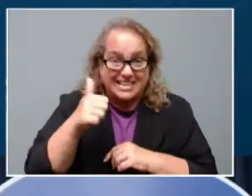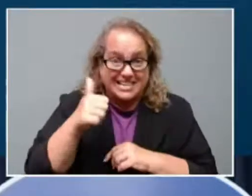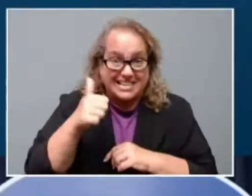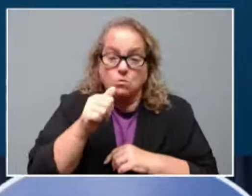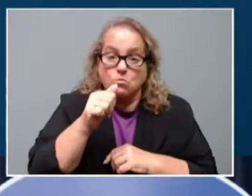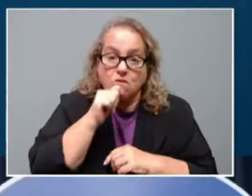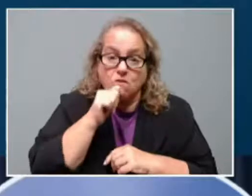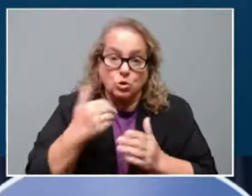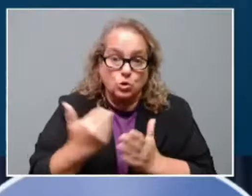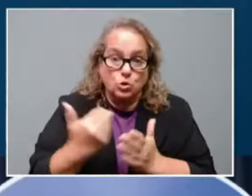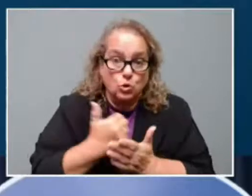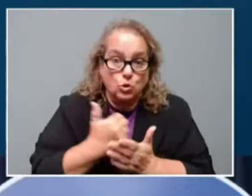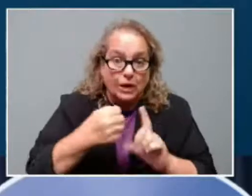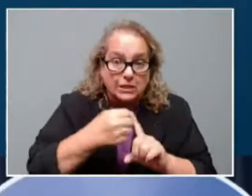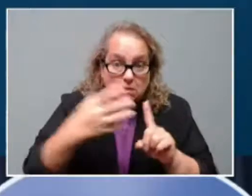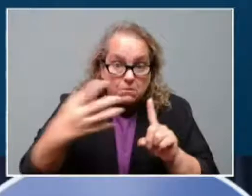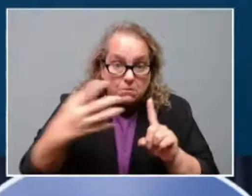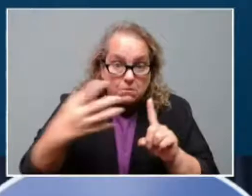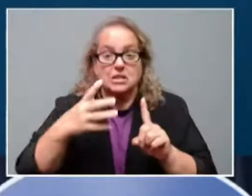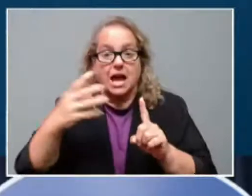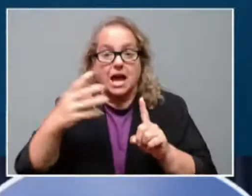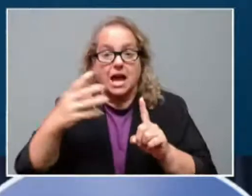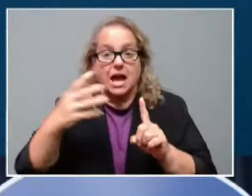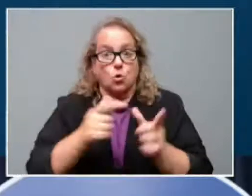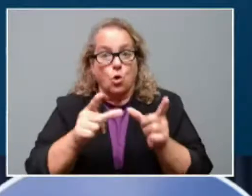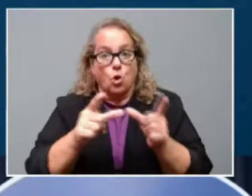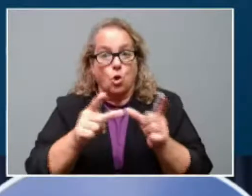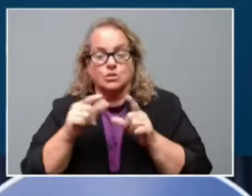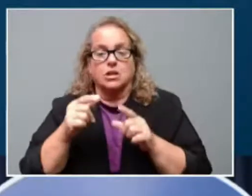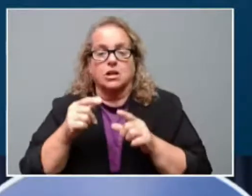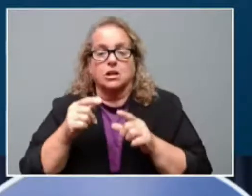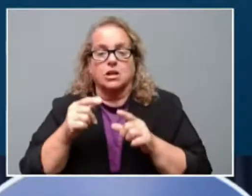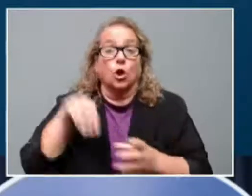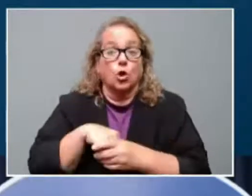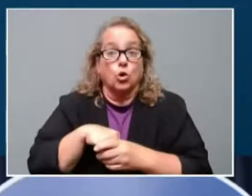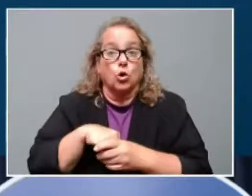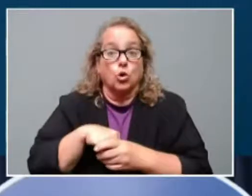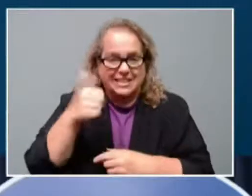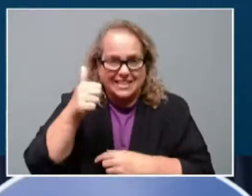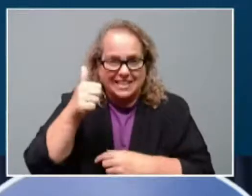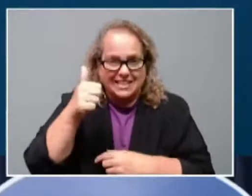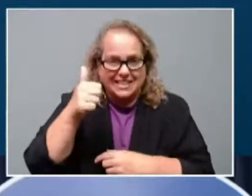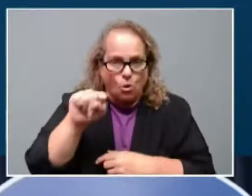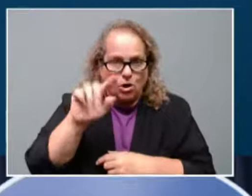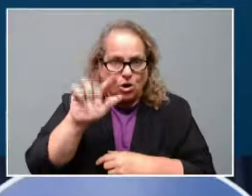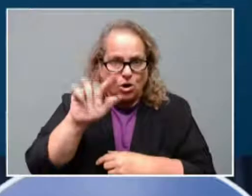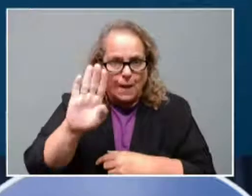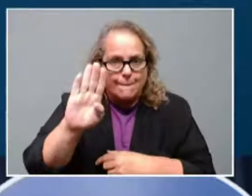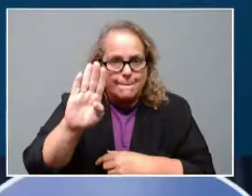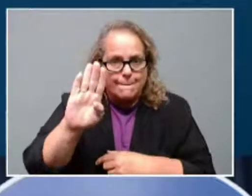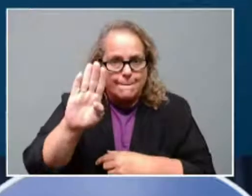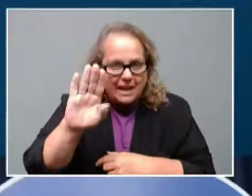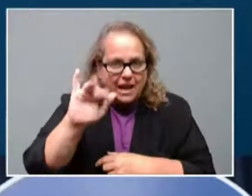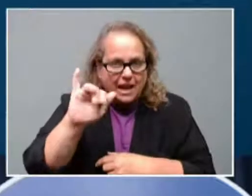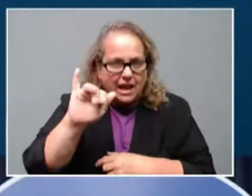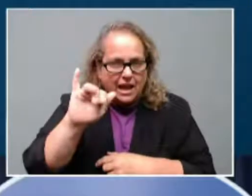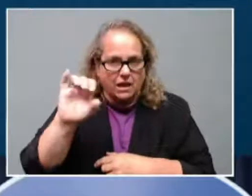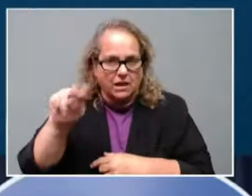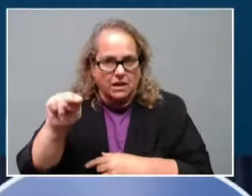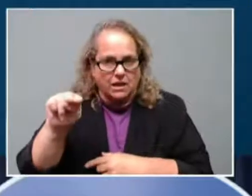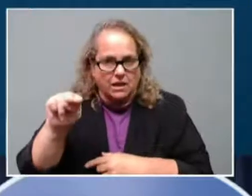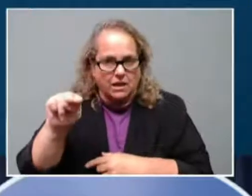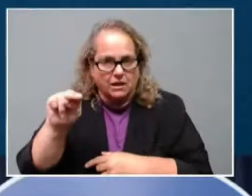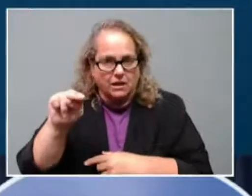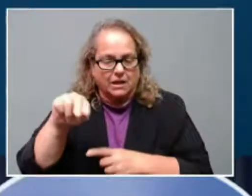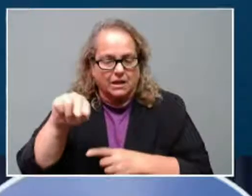expansion announcements include nearly $10.3 billion in total planned investment, while creating, again, we talked about